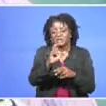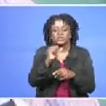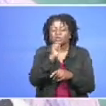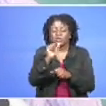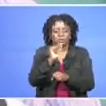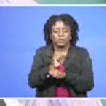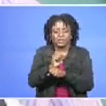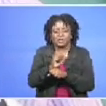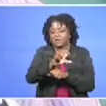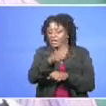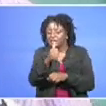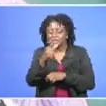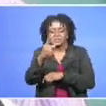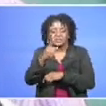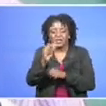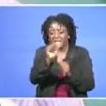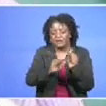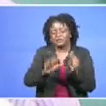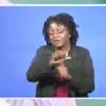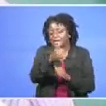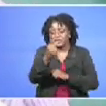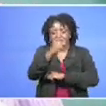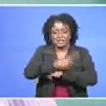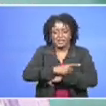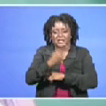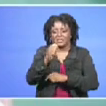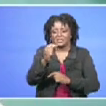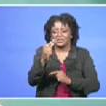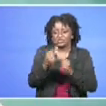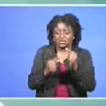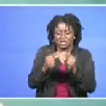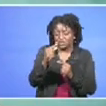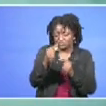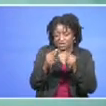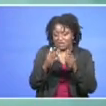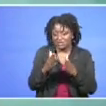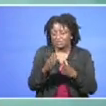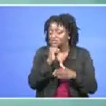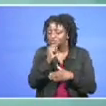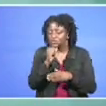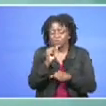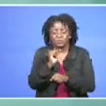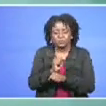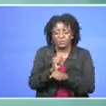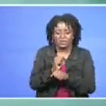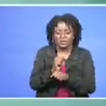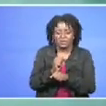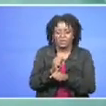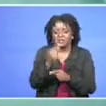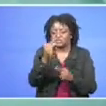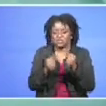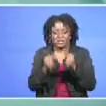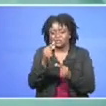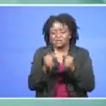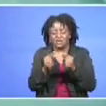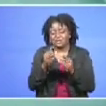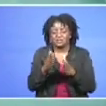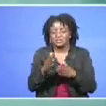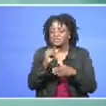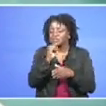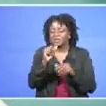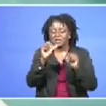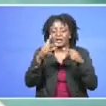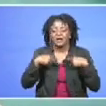generator malfunctions. The major concern is the generator doesn't have the capacity to power the air conditioning